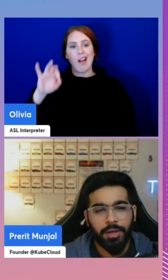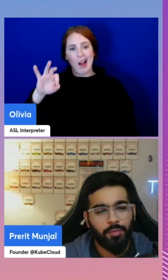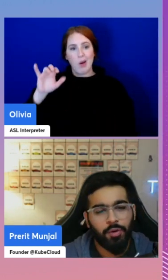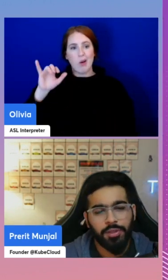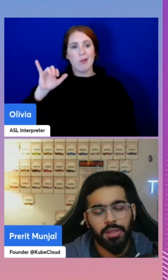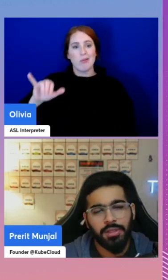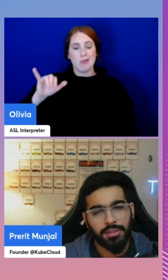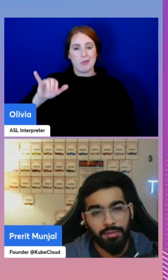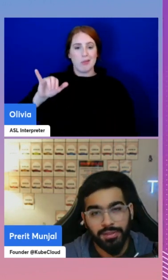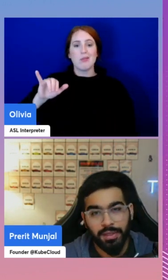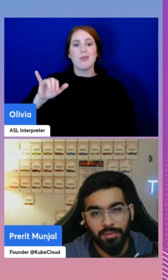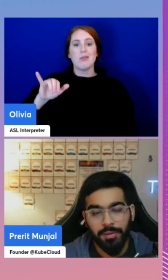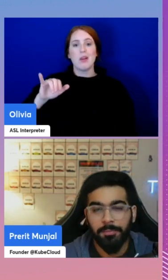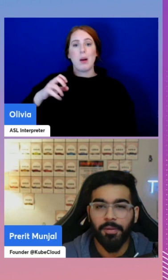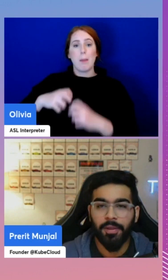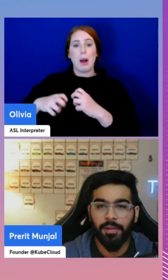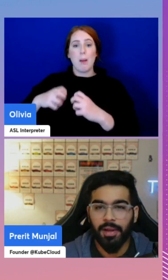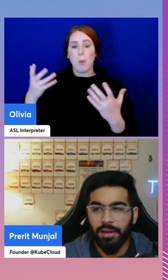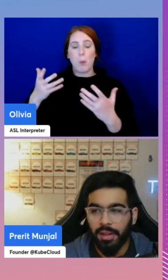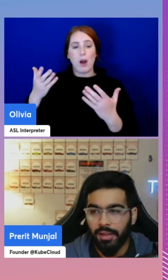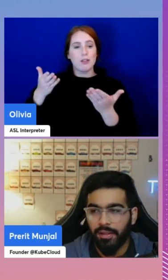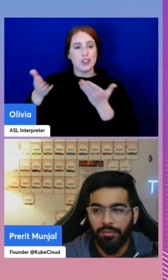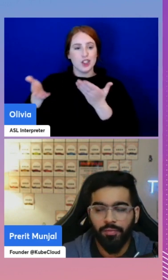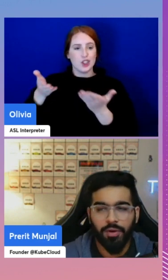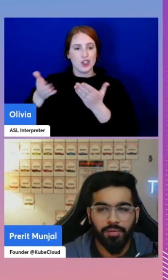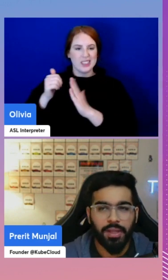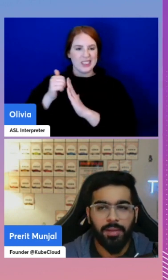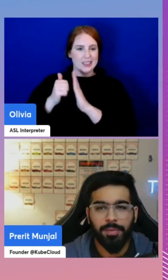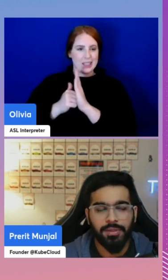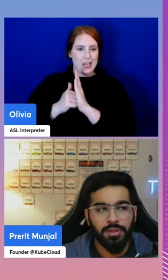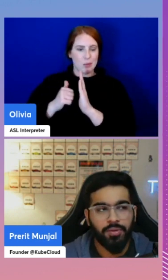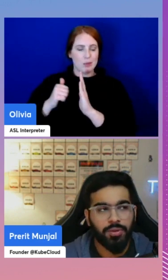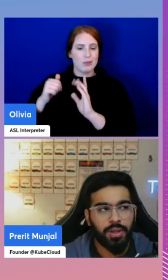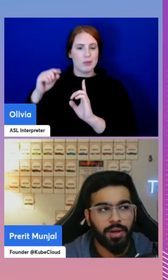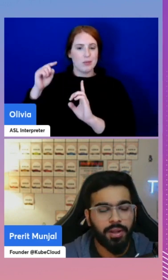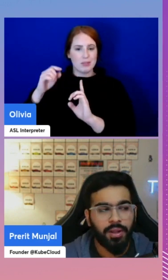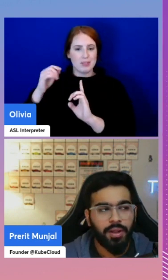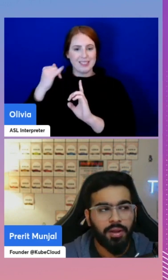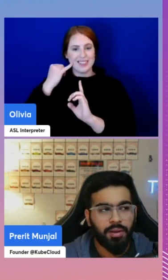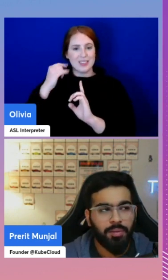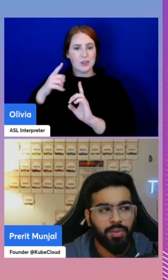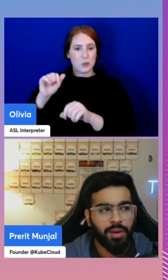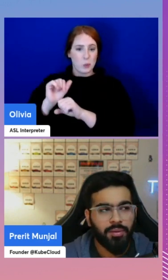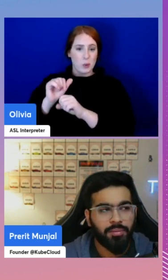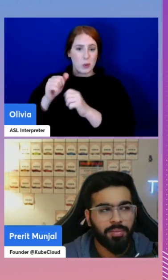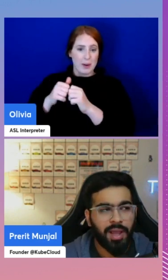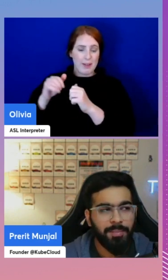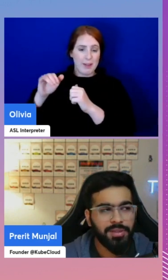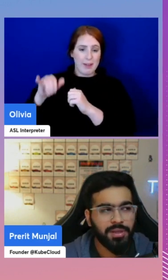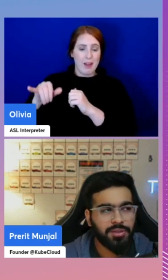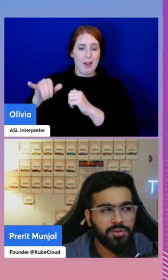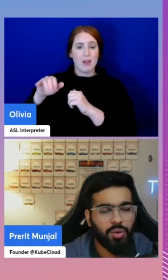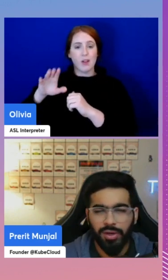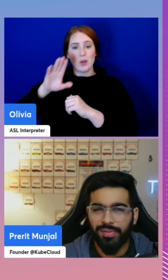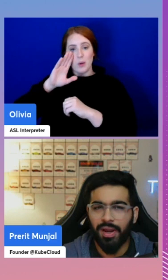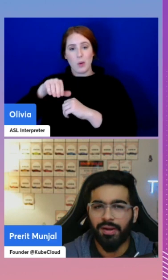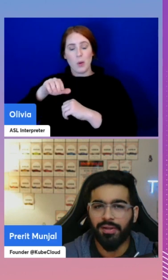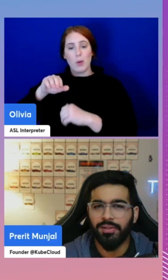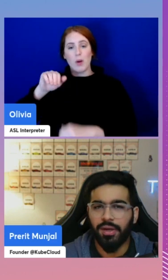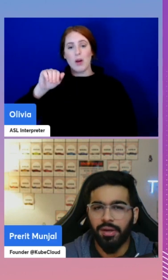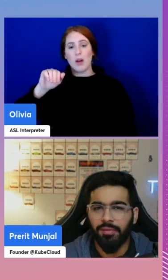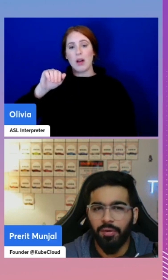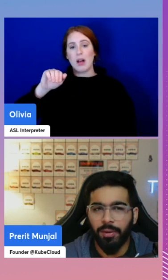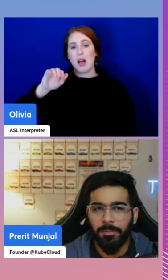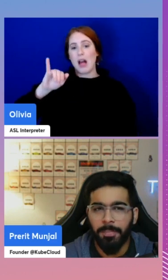main culprit was service account. Okay, and if you've worked with App Engine, you know that the App Engine is not